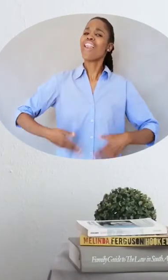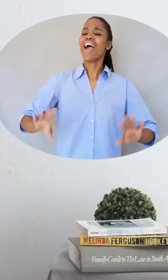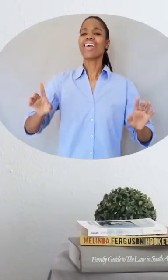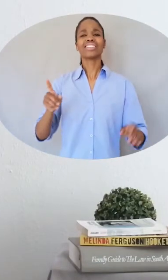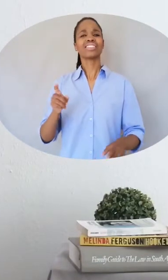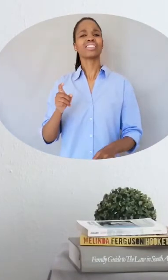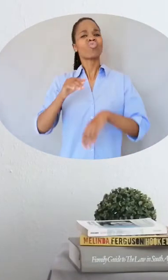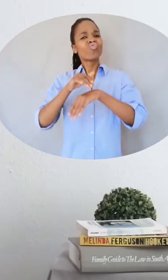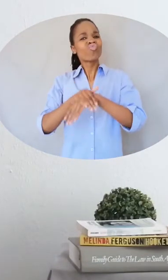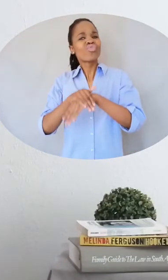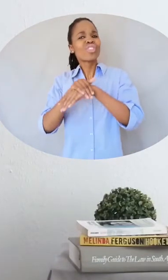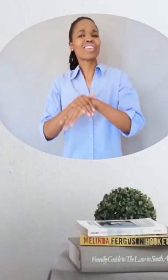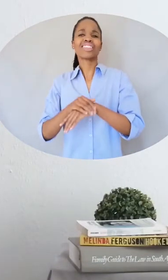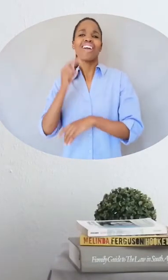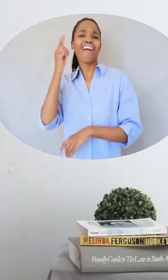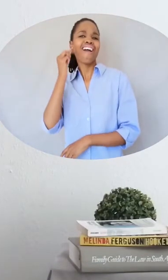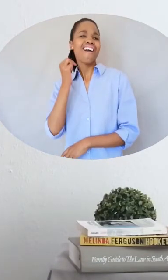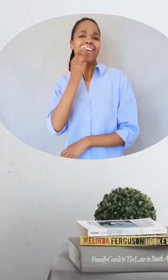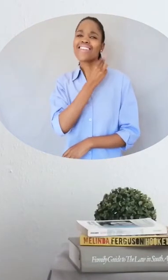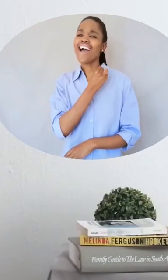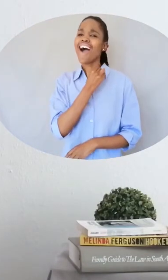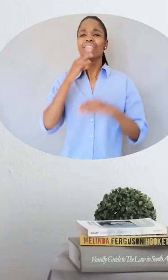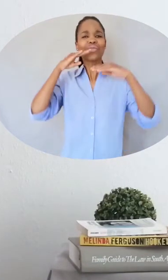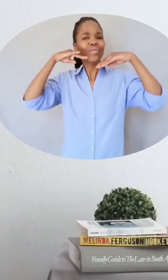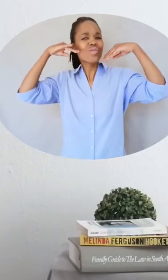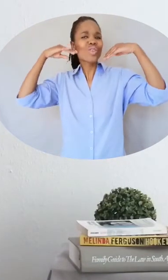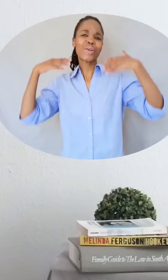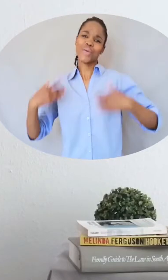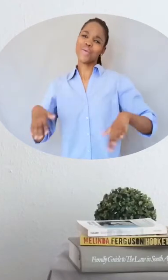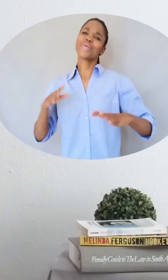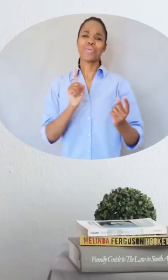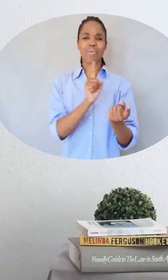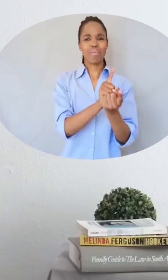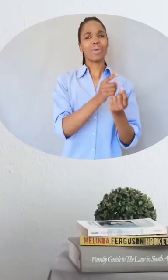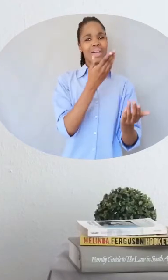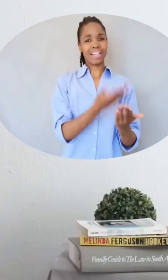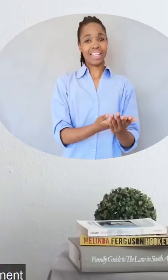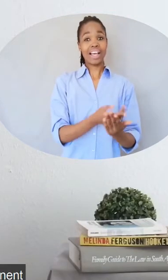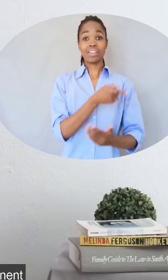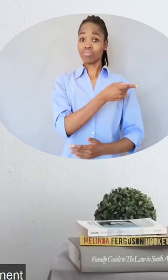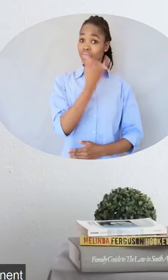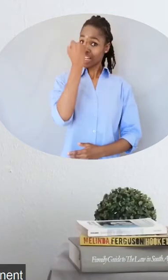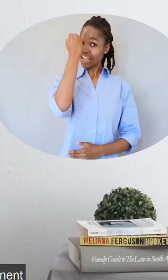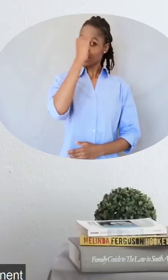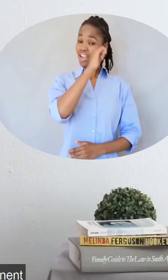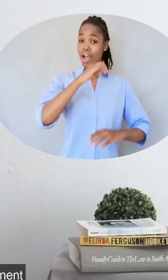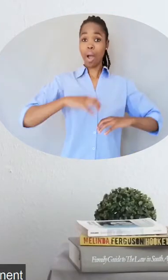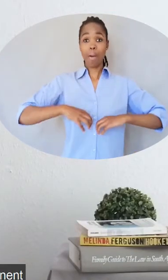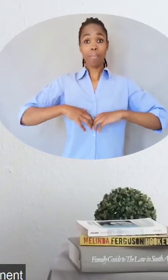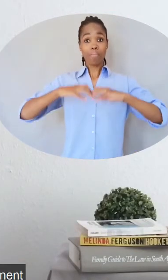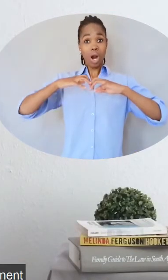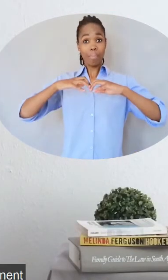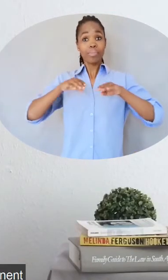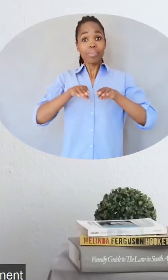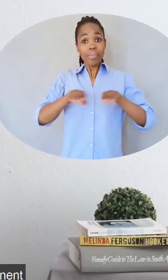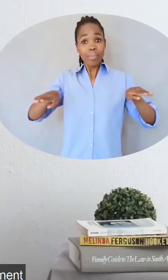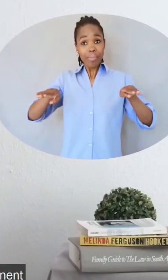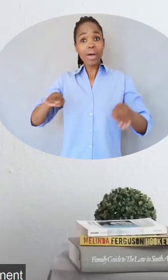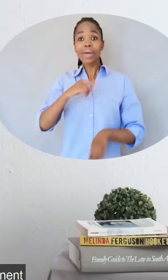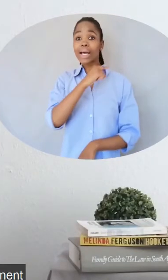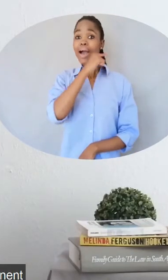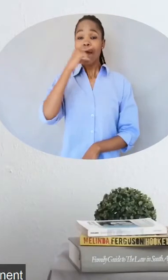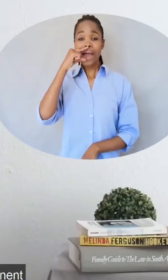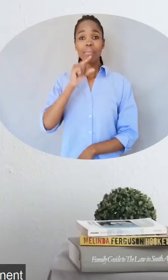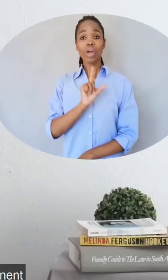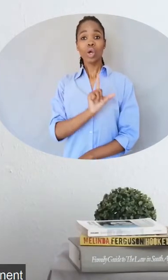know. He's so easy going and he's so approachable. He's the founder of the prominent